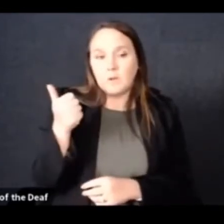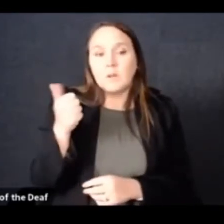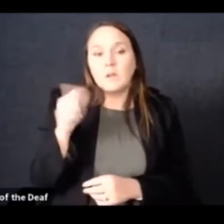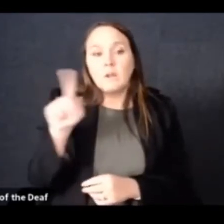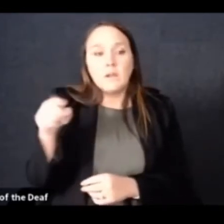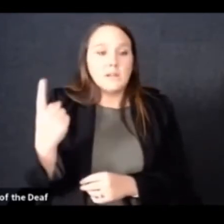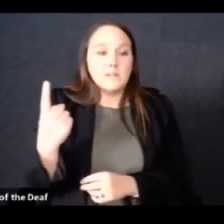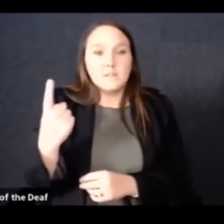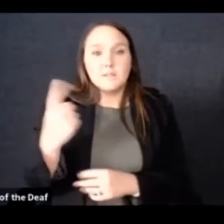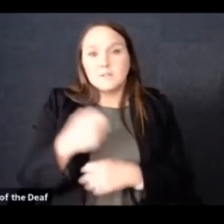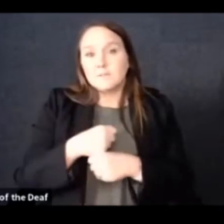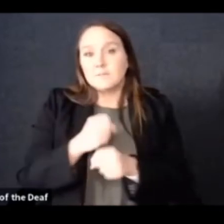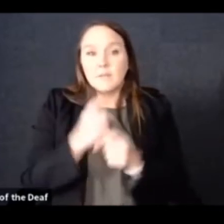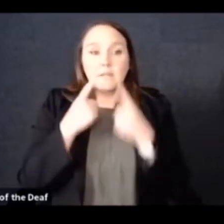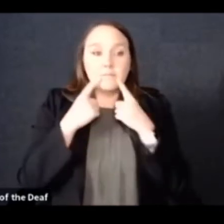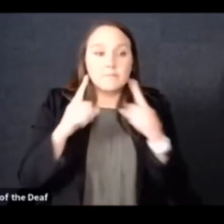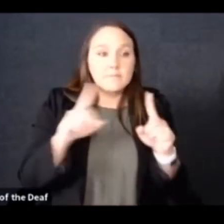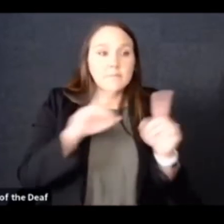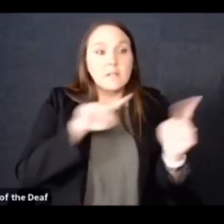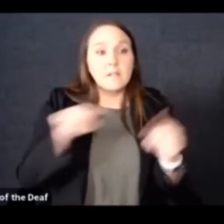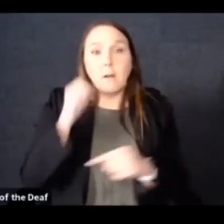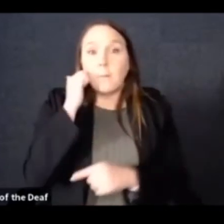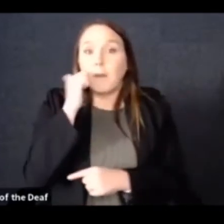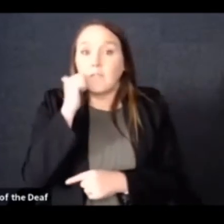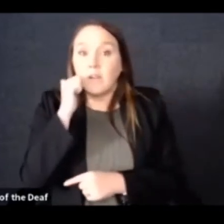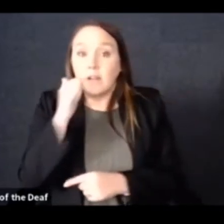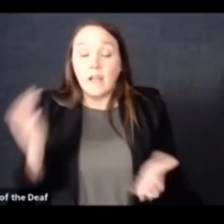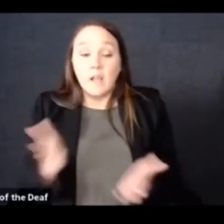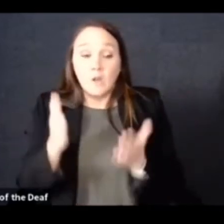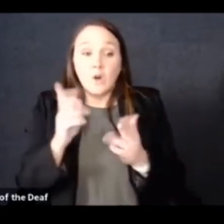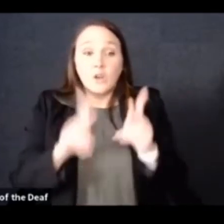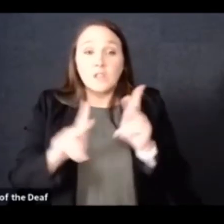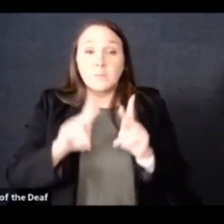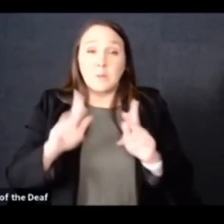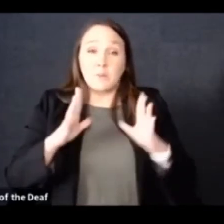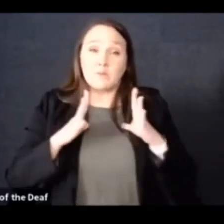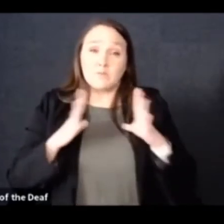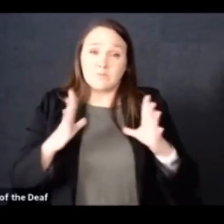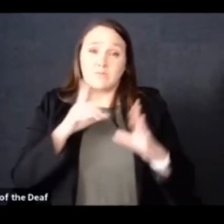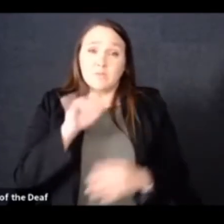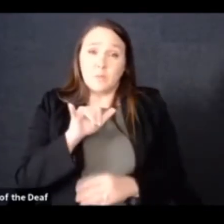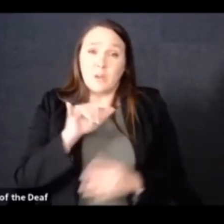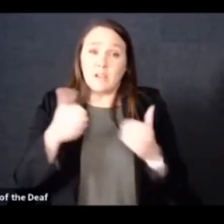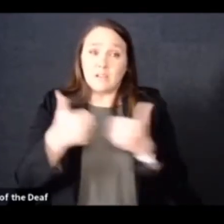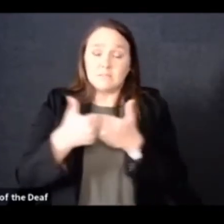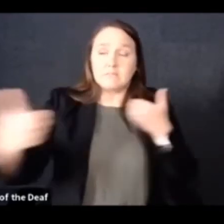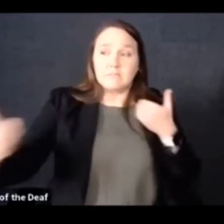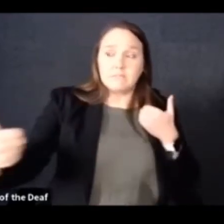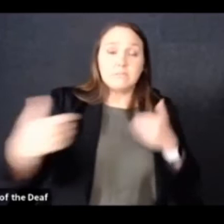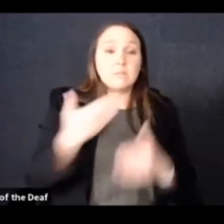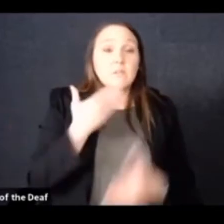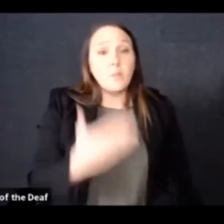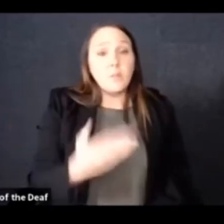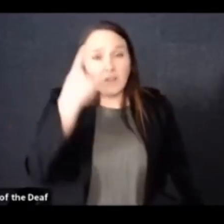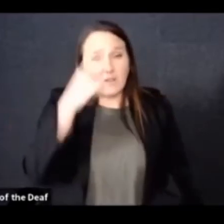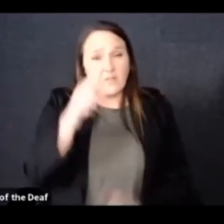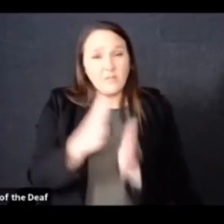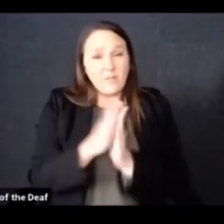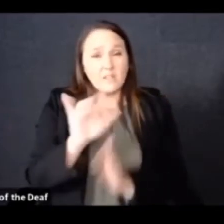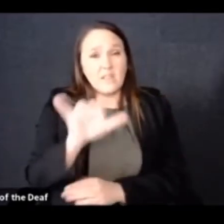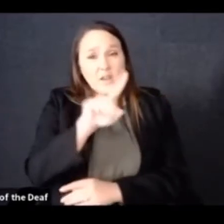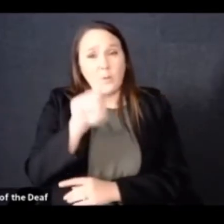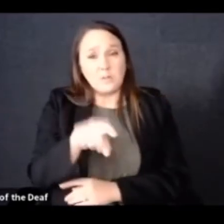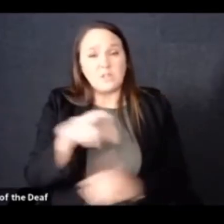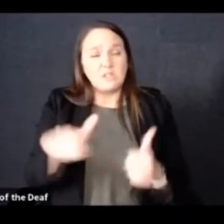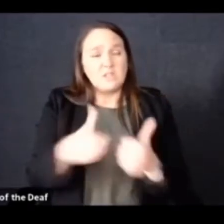just make it and keep coming in every day, encouraging people to take time off and really step away. So thanks for asking that question. It's a challenging time